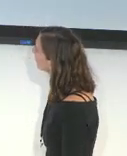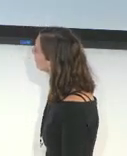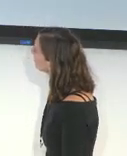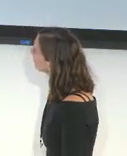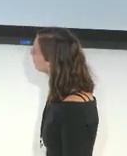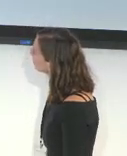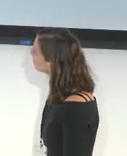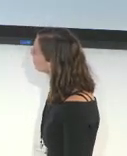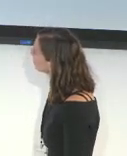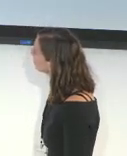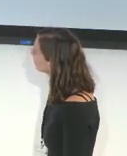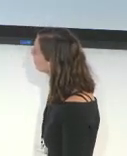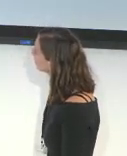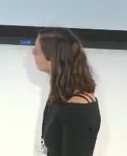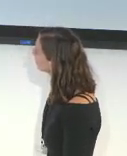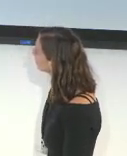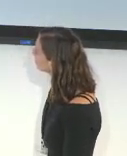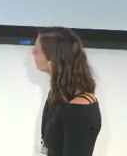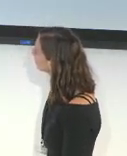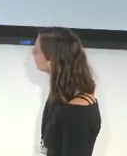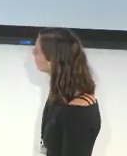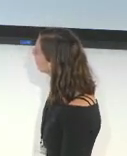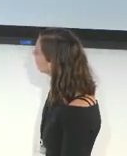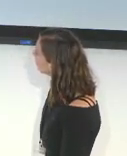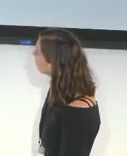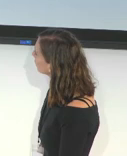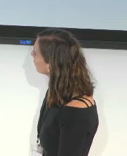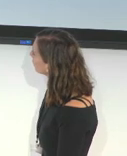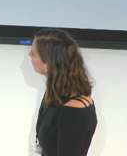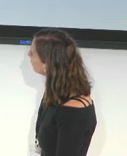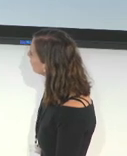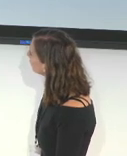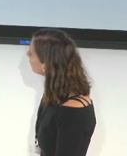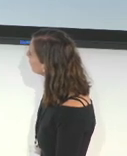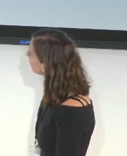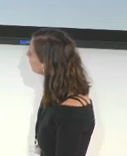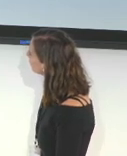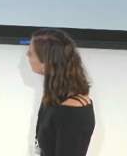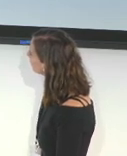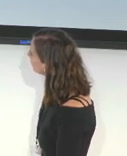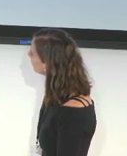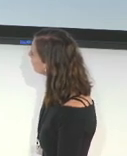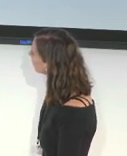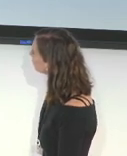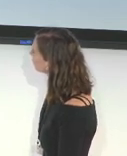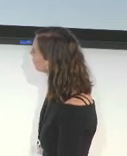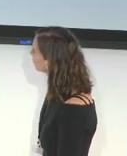$274 billion per year in the UK to UK businesses, and in the States, disabled people control